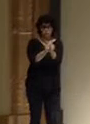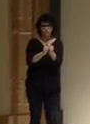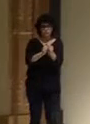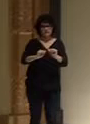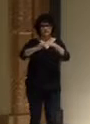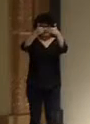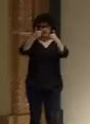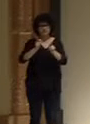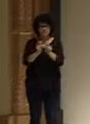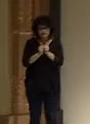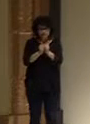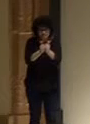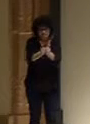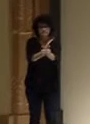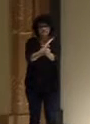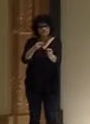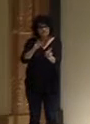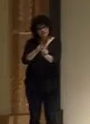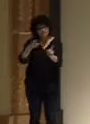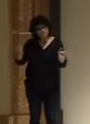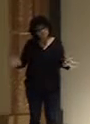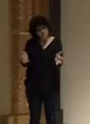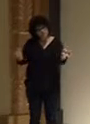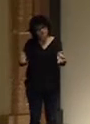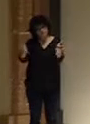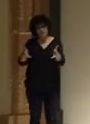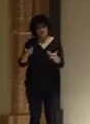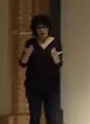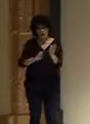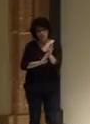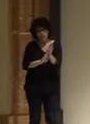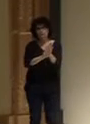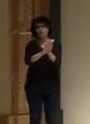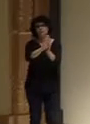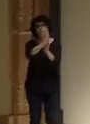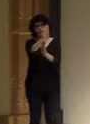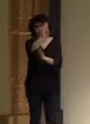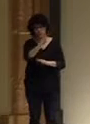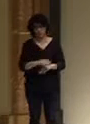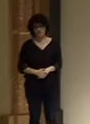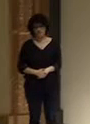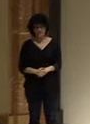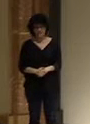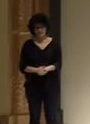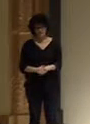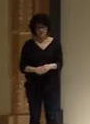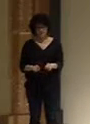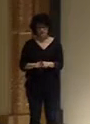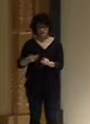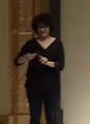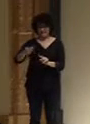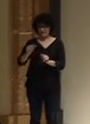that is able to raise its voice, as the recent protests has shown,